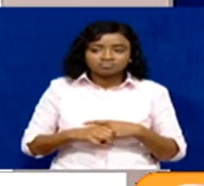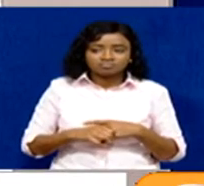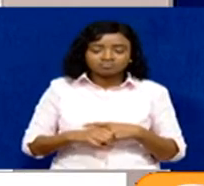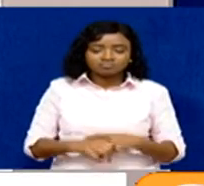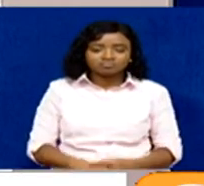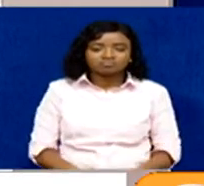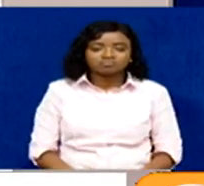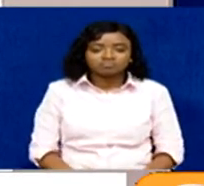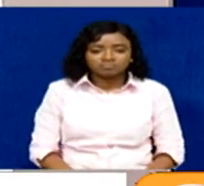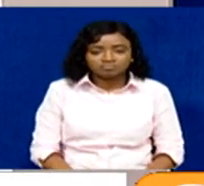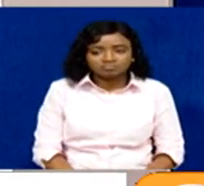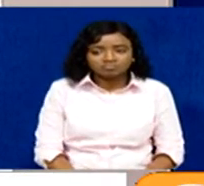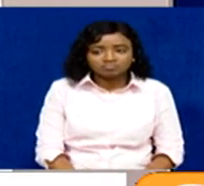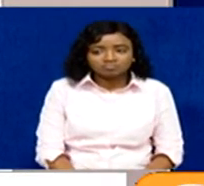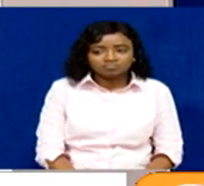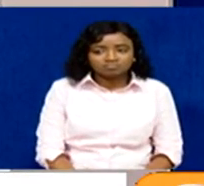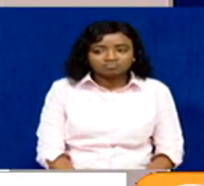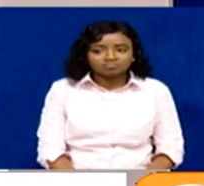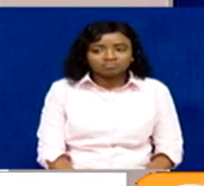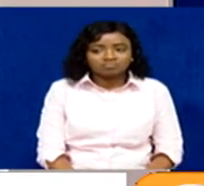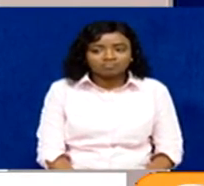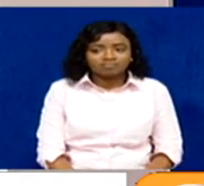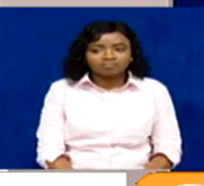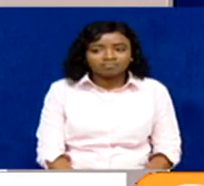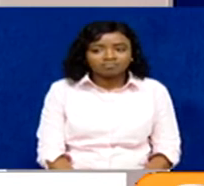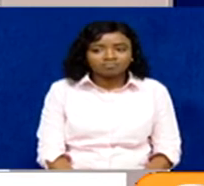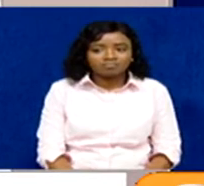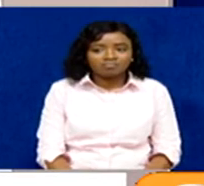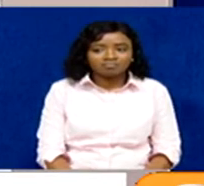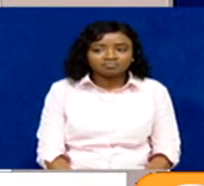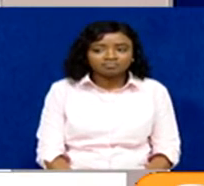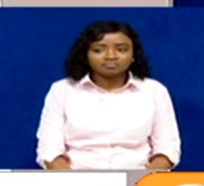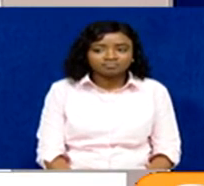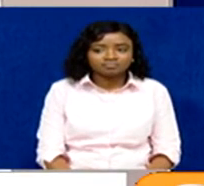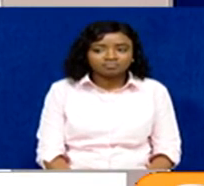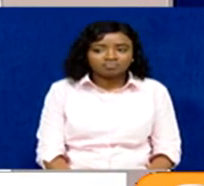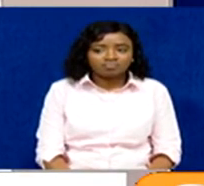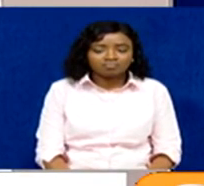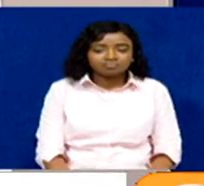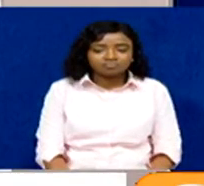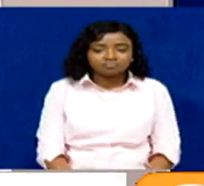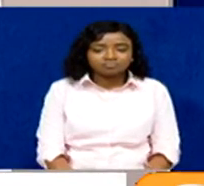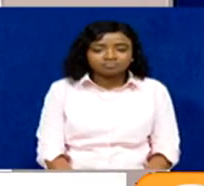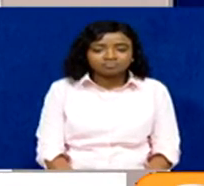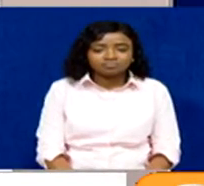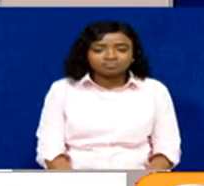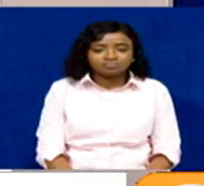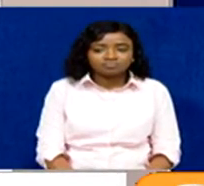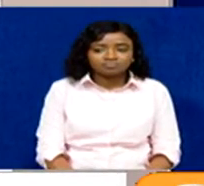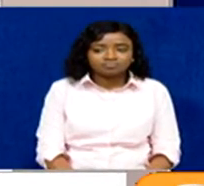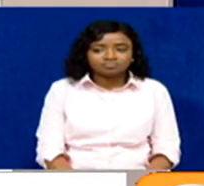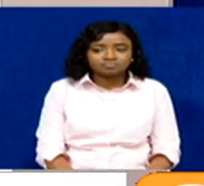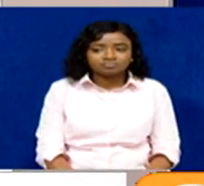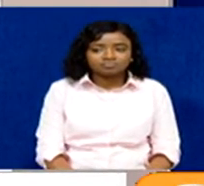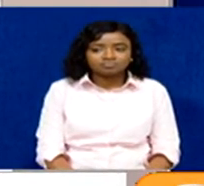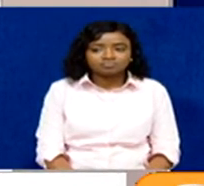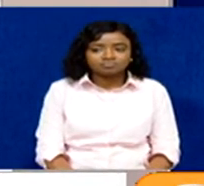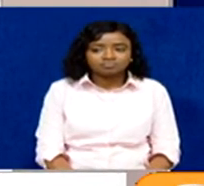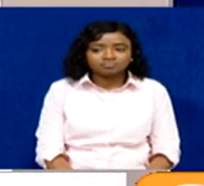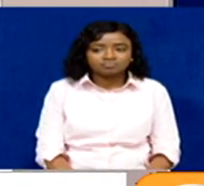of devolution. Okay. Of course, the constitutional issue, yeah, is an issue to be discussed.